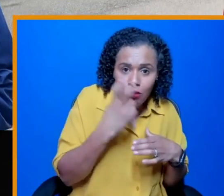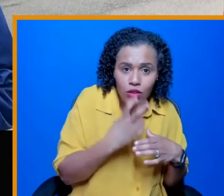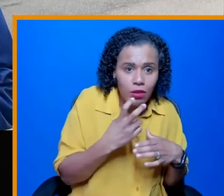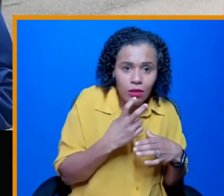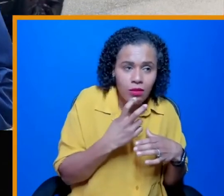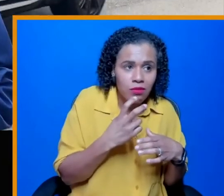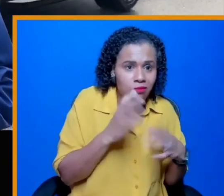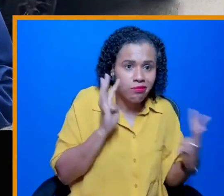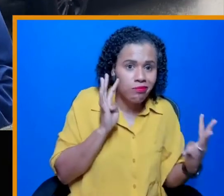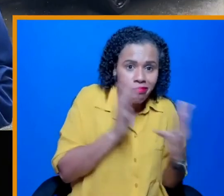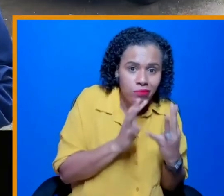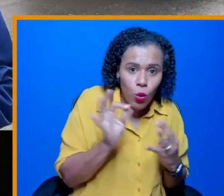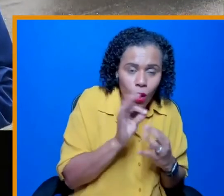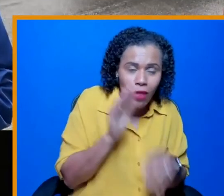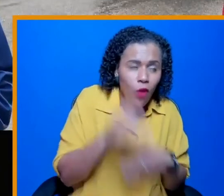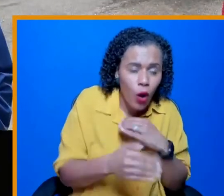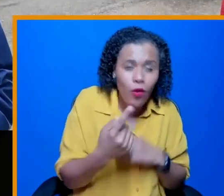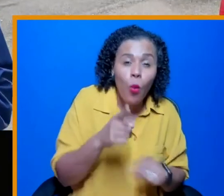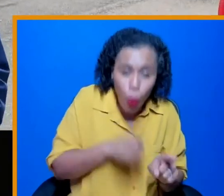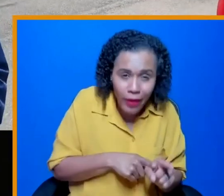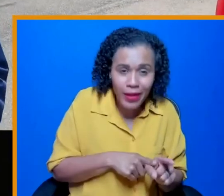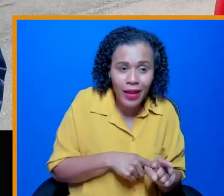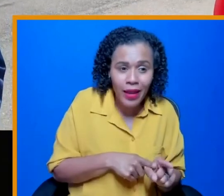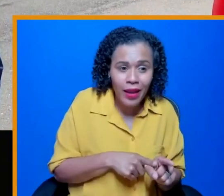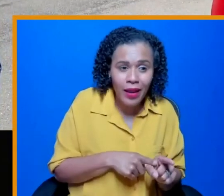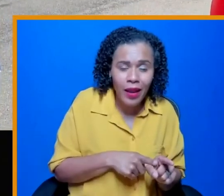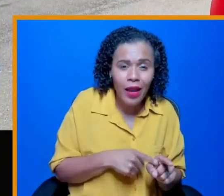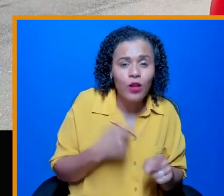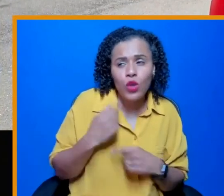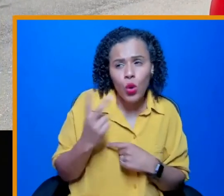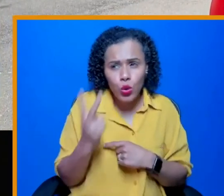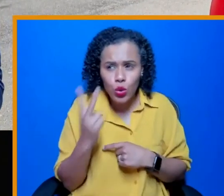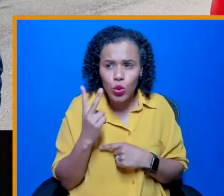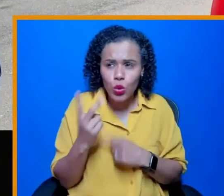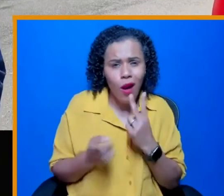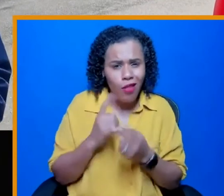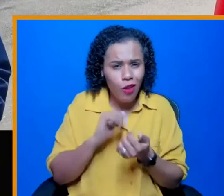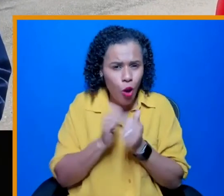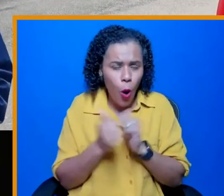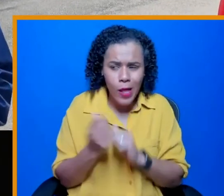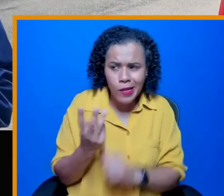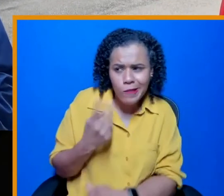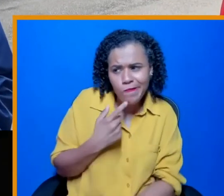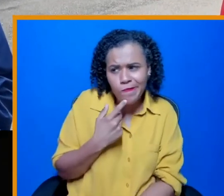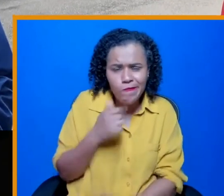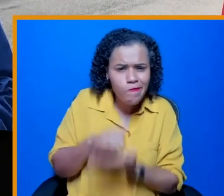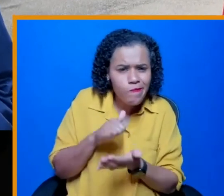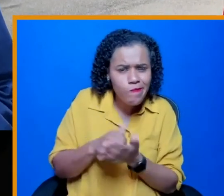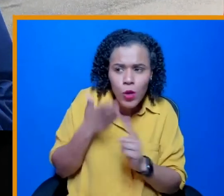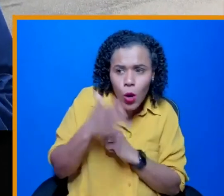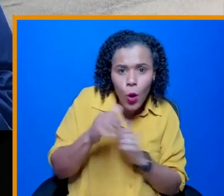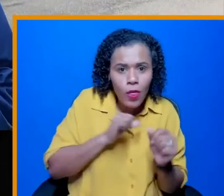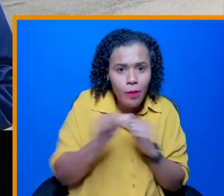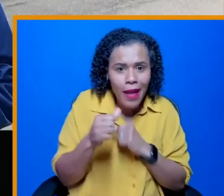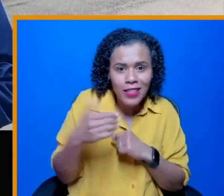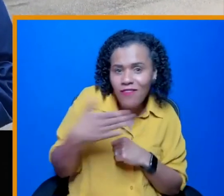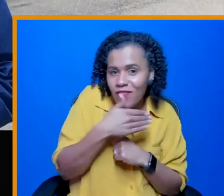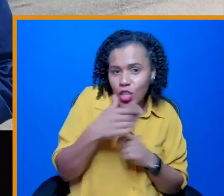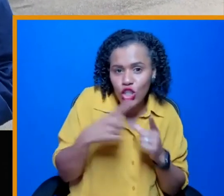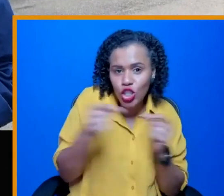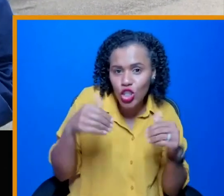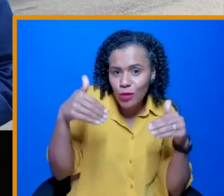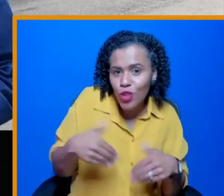year. So working with my two ward colleagues, we decided to go to one of the best fish and chip shops in Sheffield. And